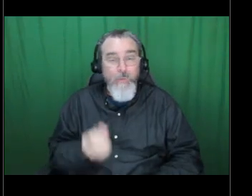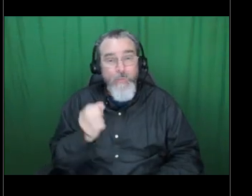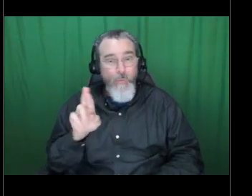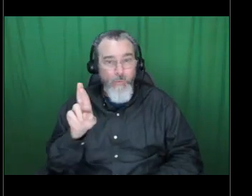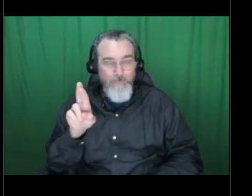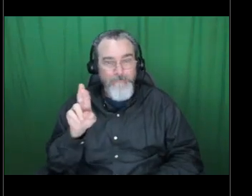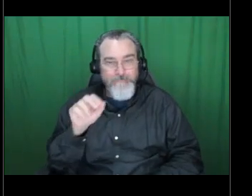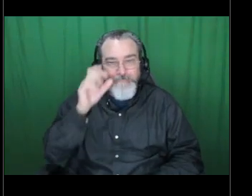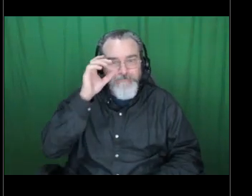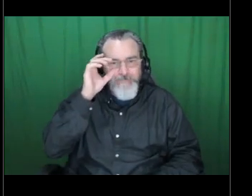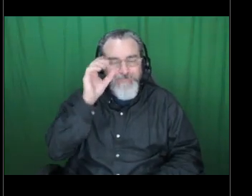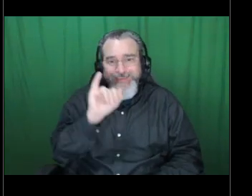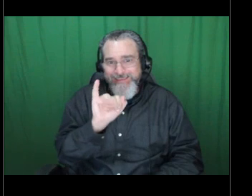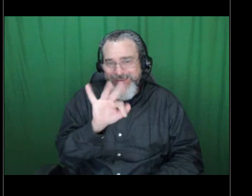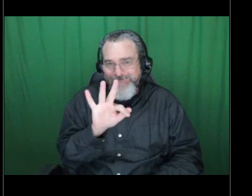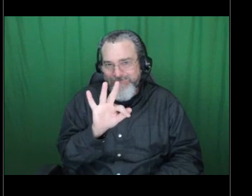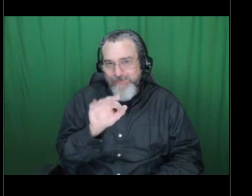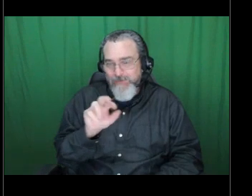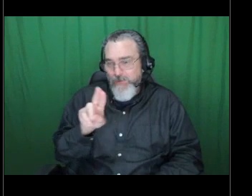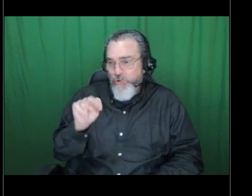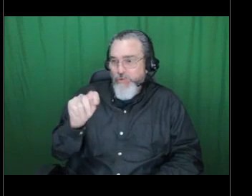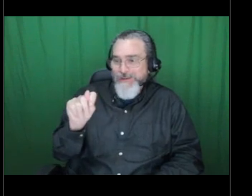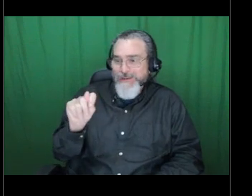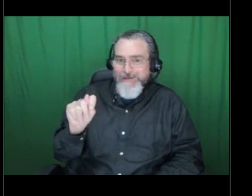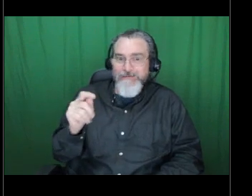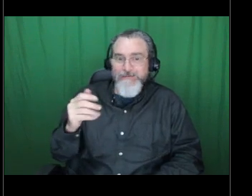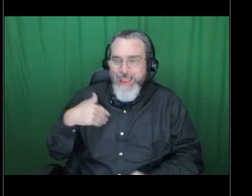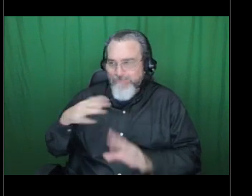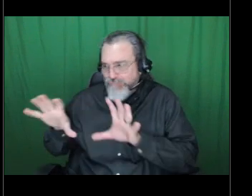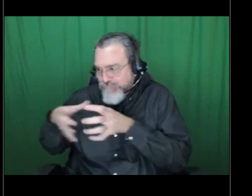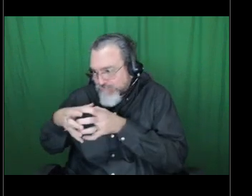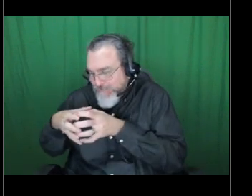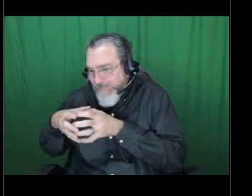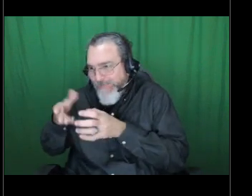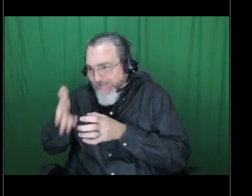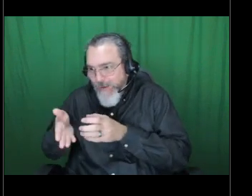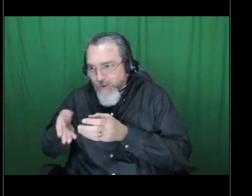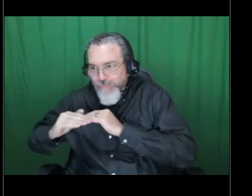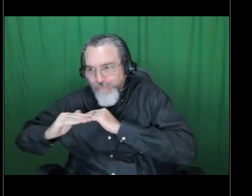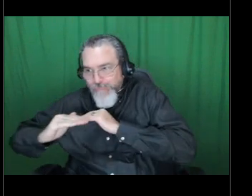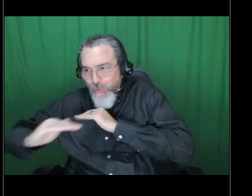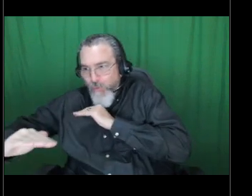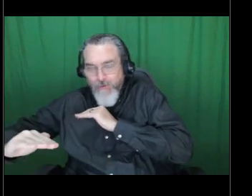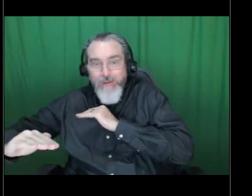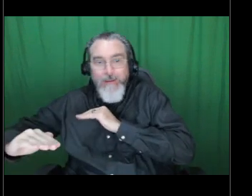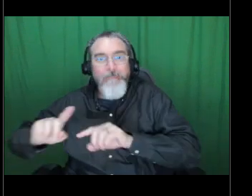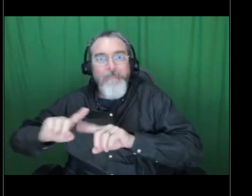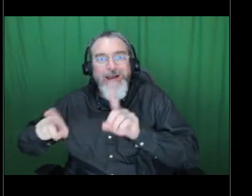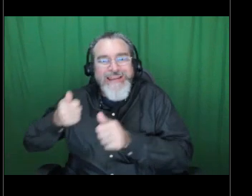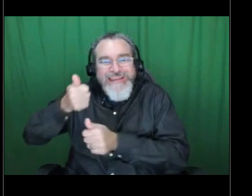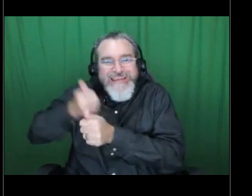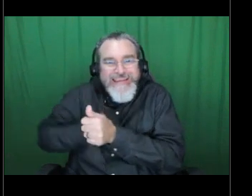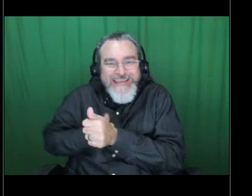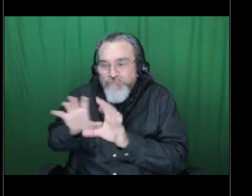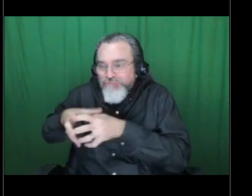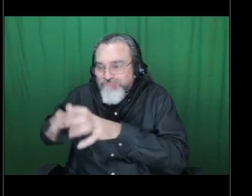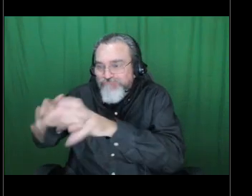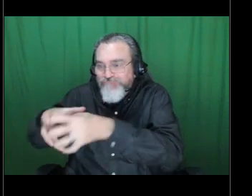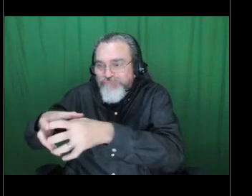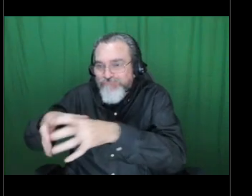or when units are clustered on the ground floor and each cluster has a